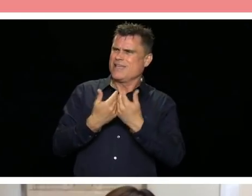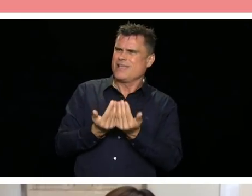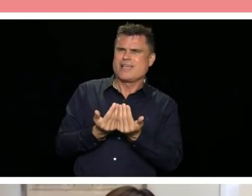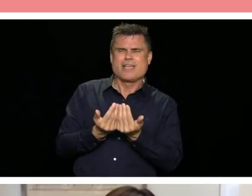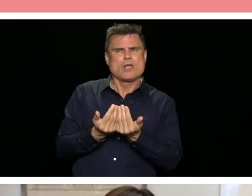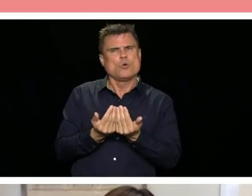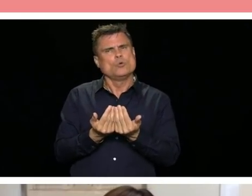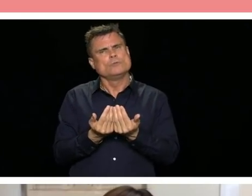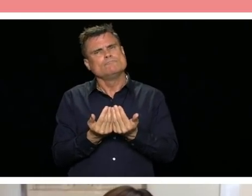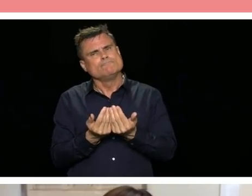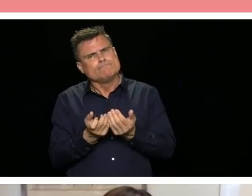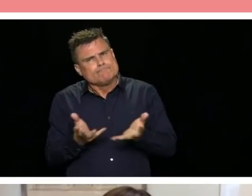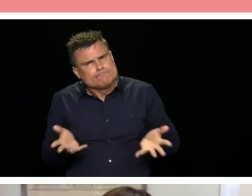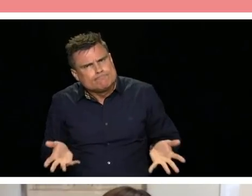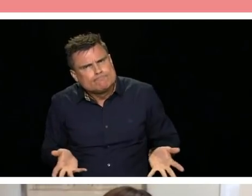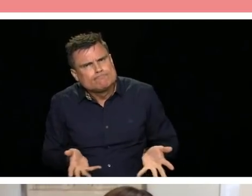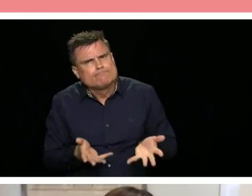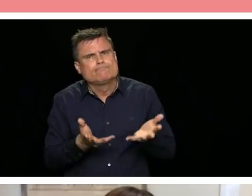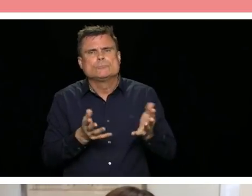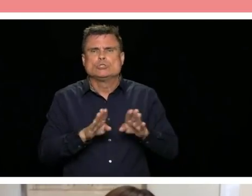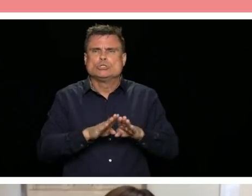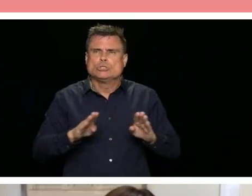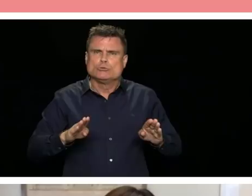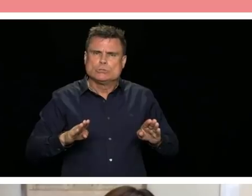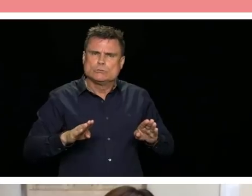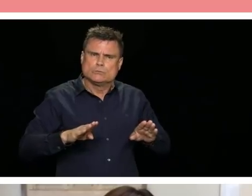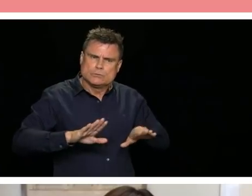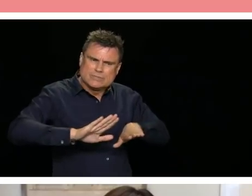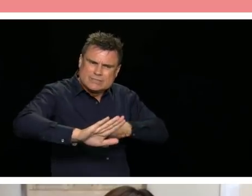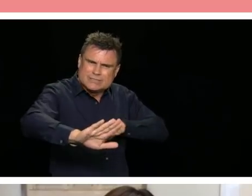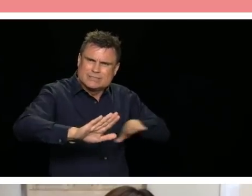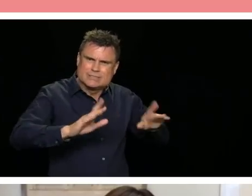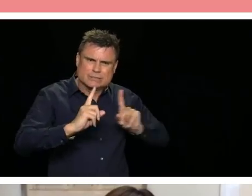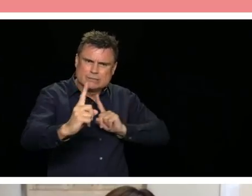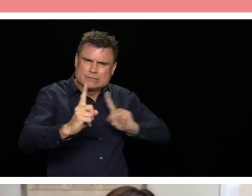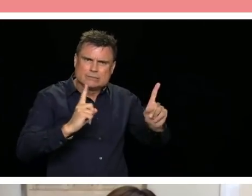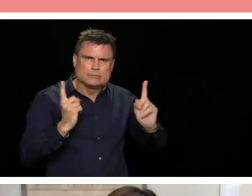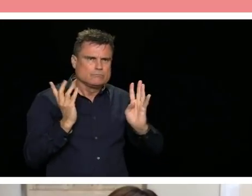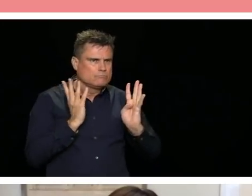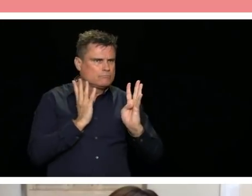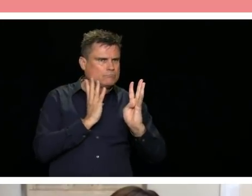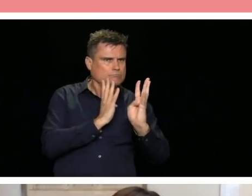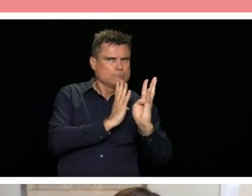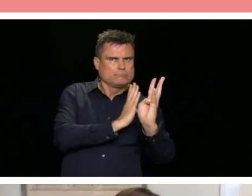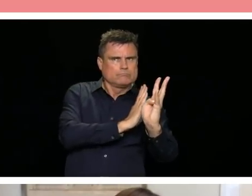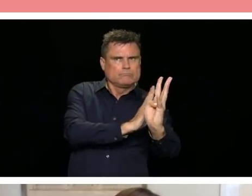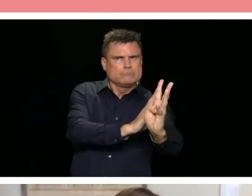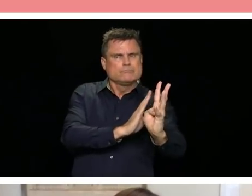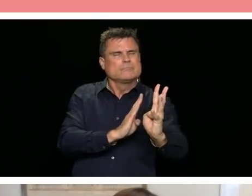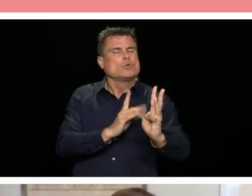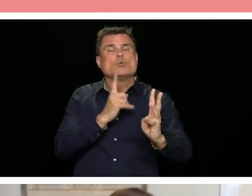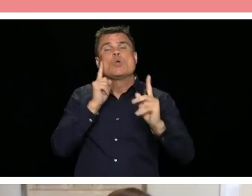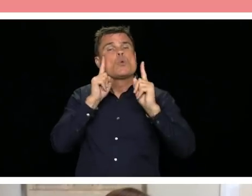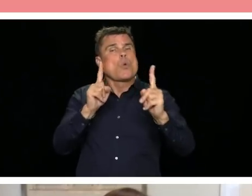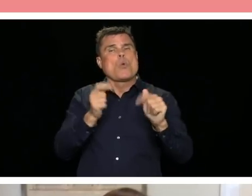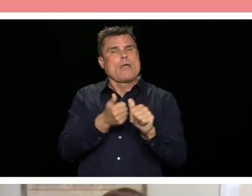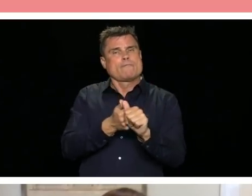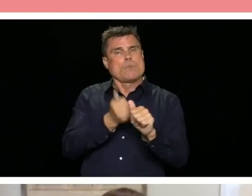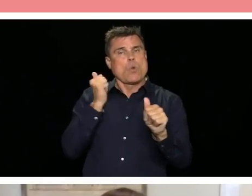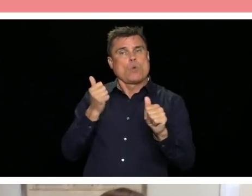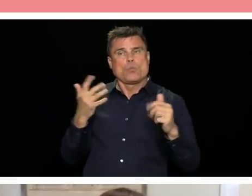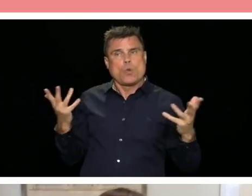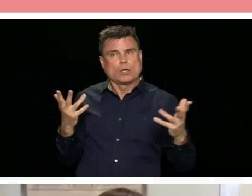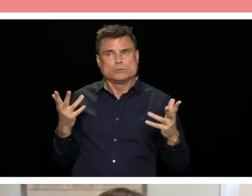around one common toy that isn't washed, keep them together in smaller groups when